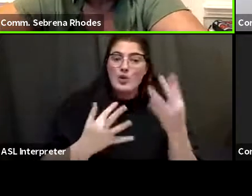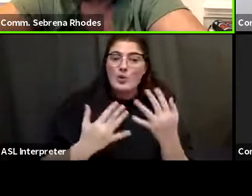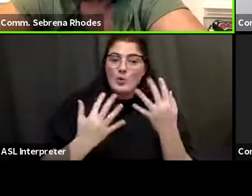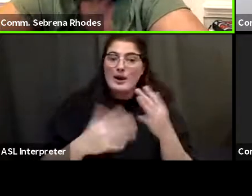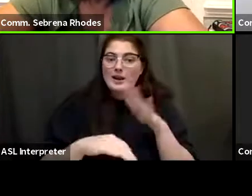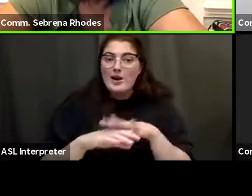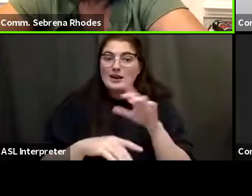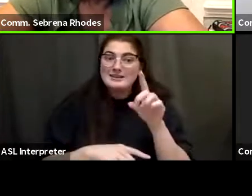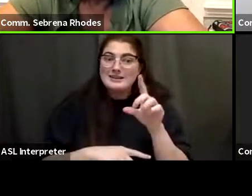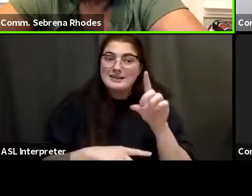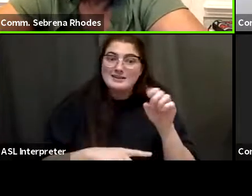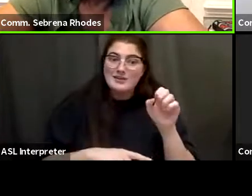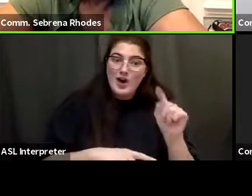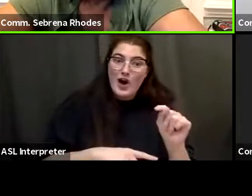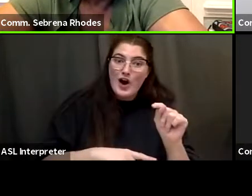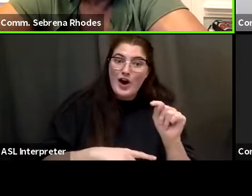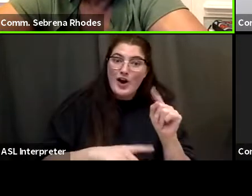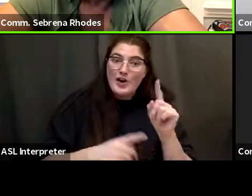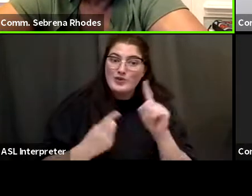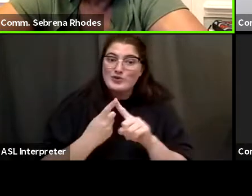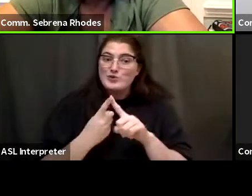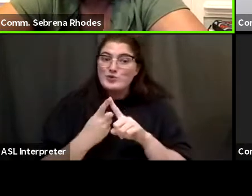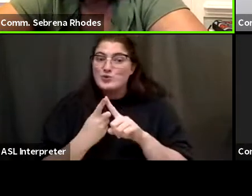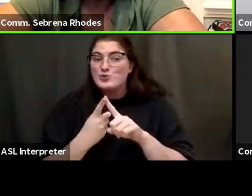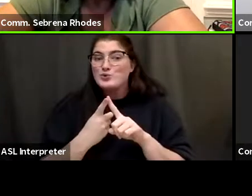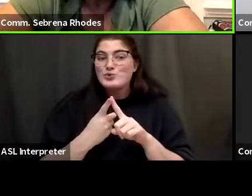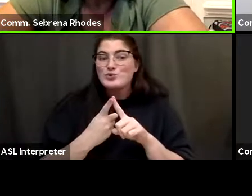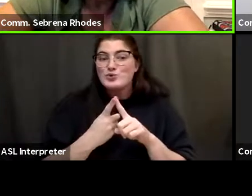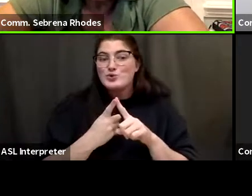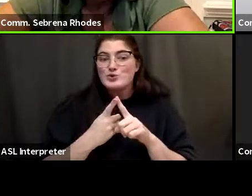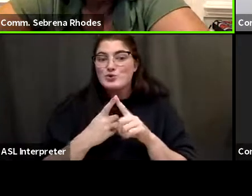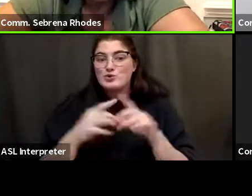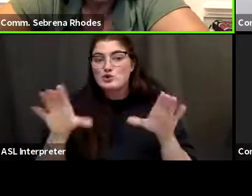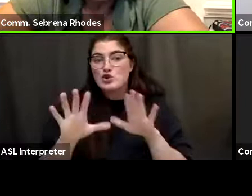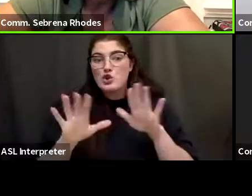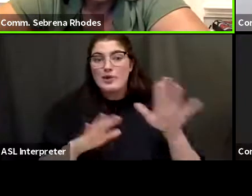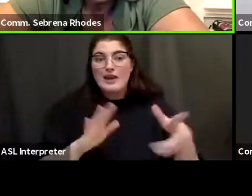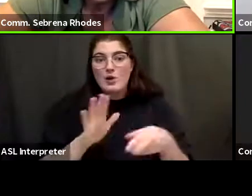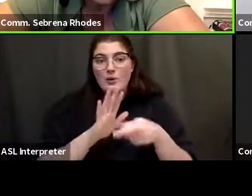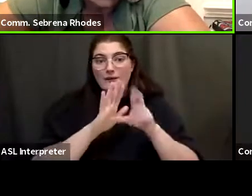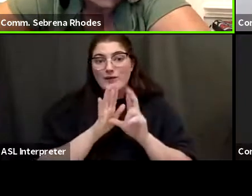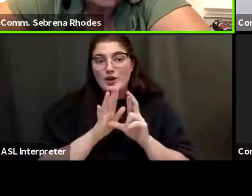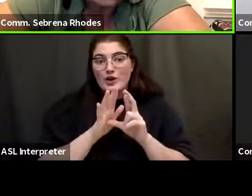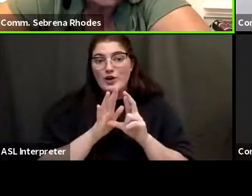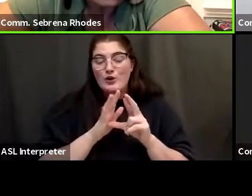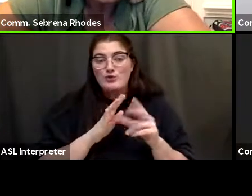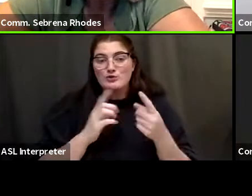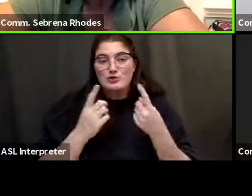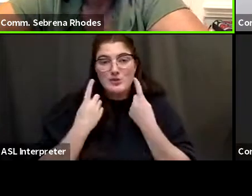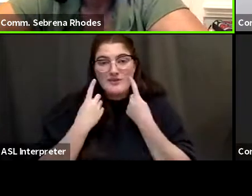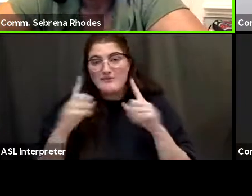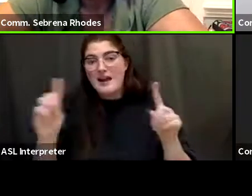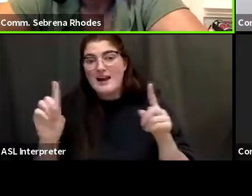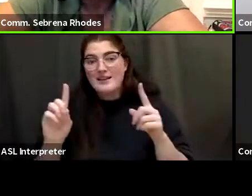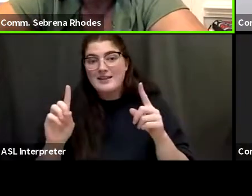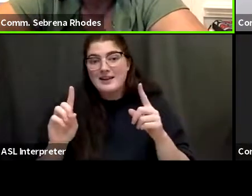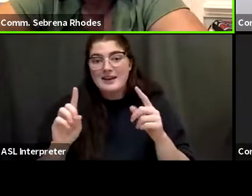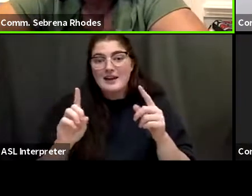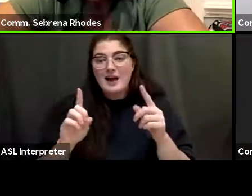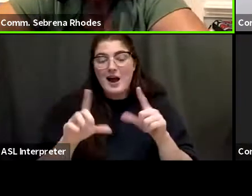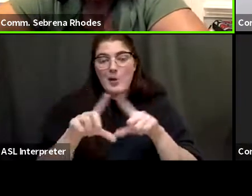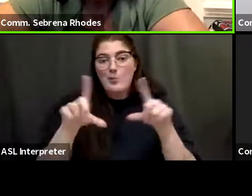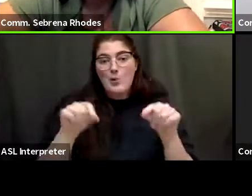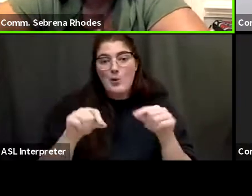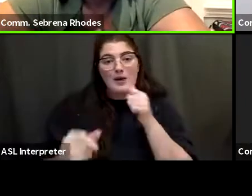DDOT to do their review. So once the permit is approved, they'll start on